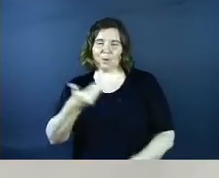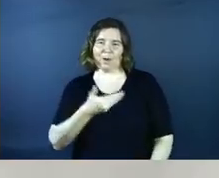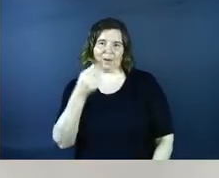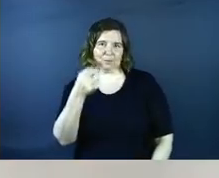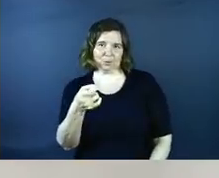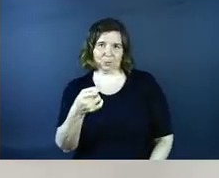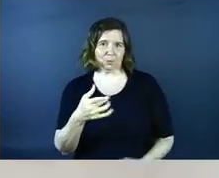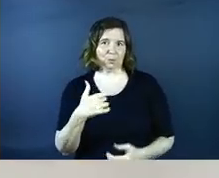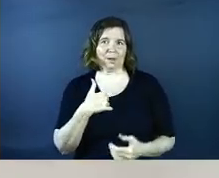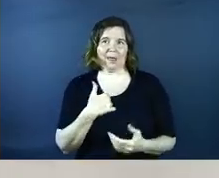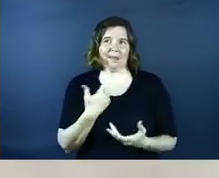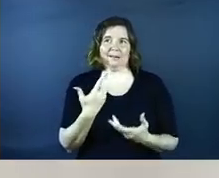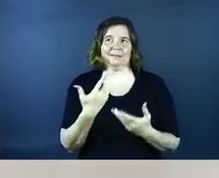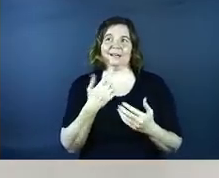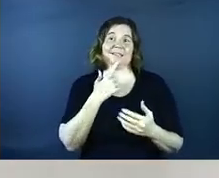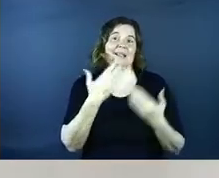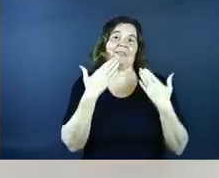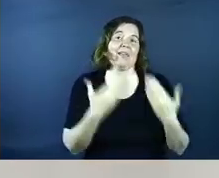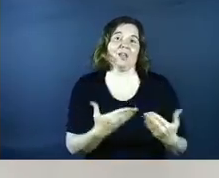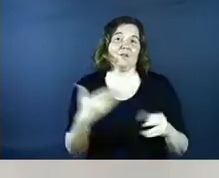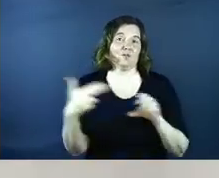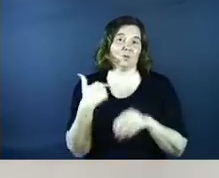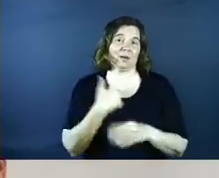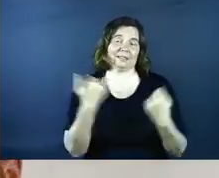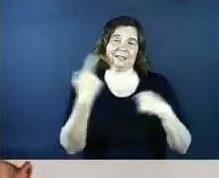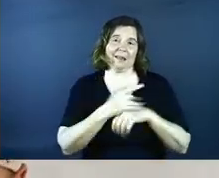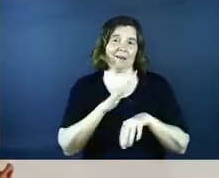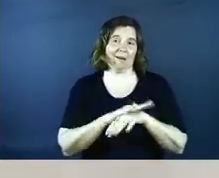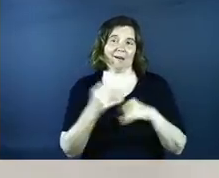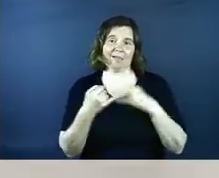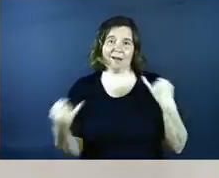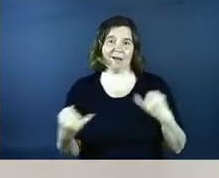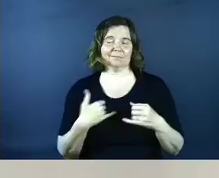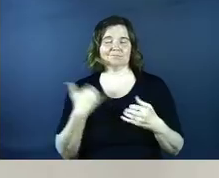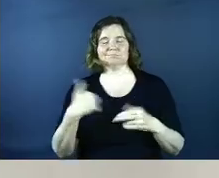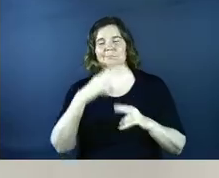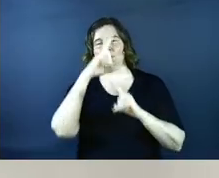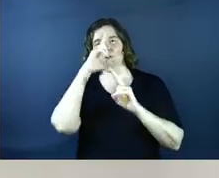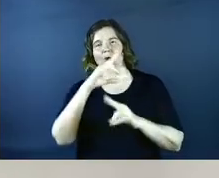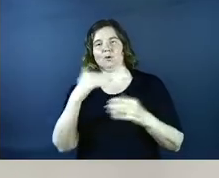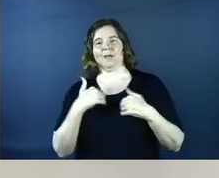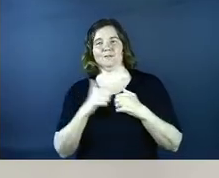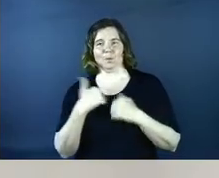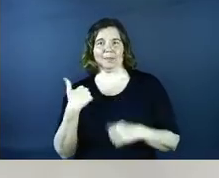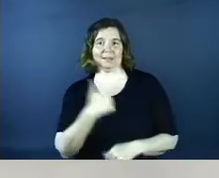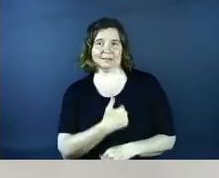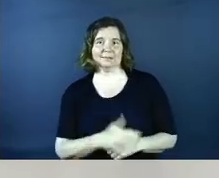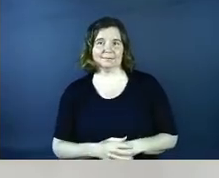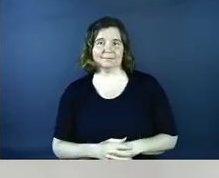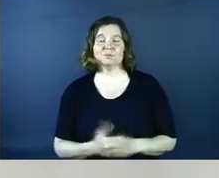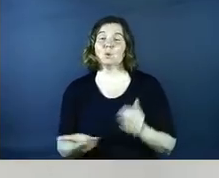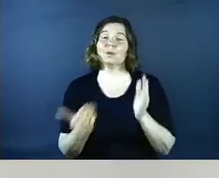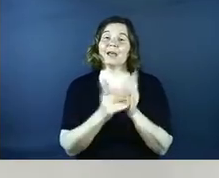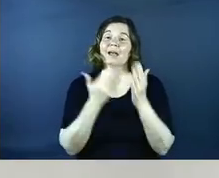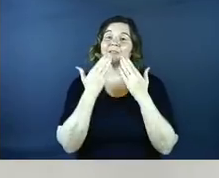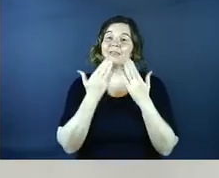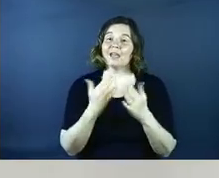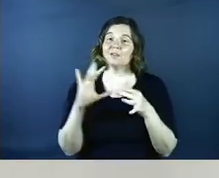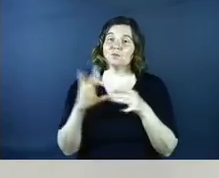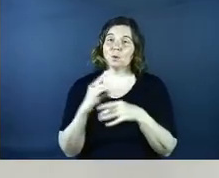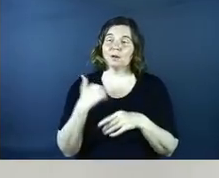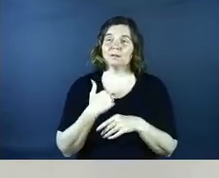you and just say thank you for joining us today online. It is such an honor to have you with us. So again, thank you for joining